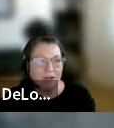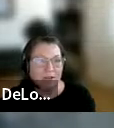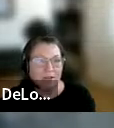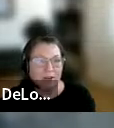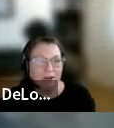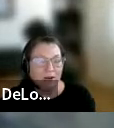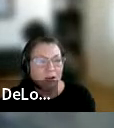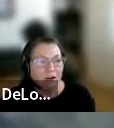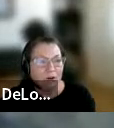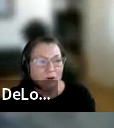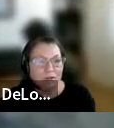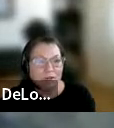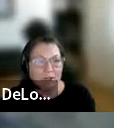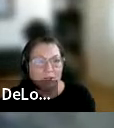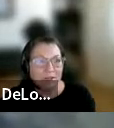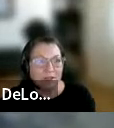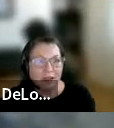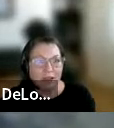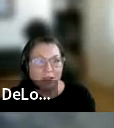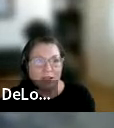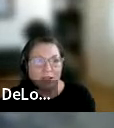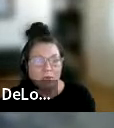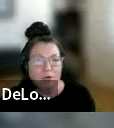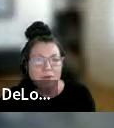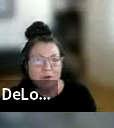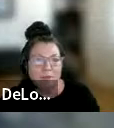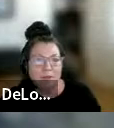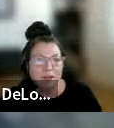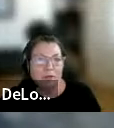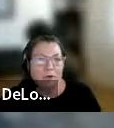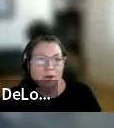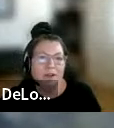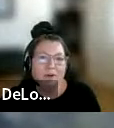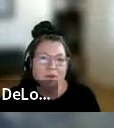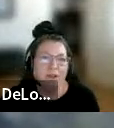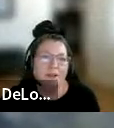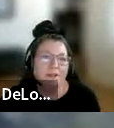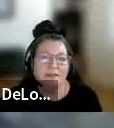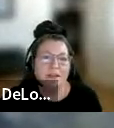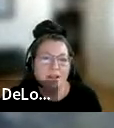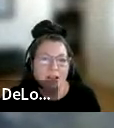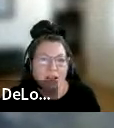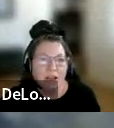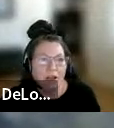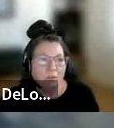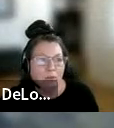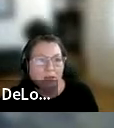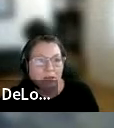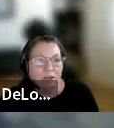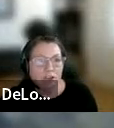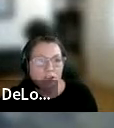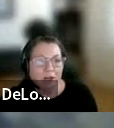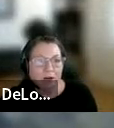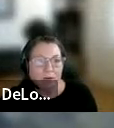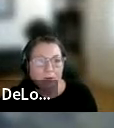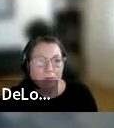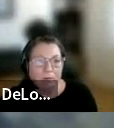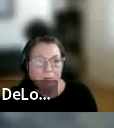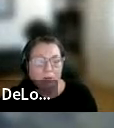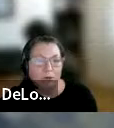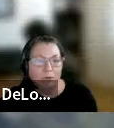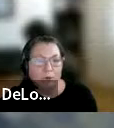National Training Center for hosting us today. And we're so happy that you all are here with us. We'd like to